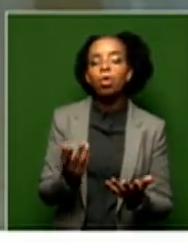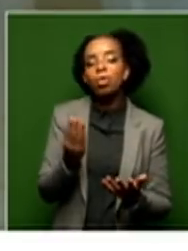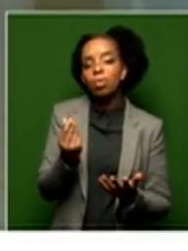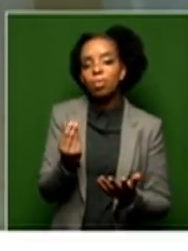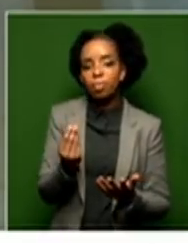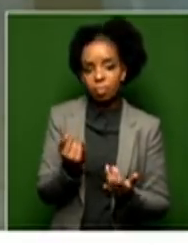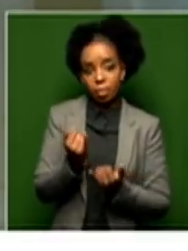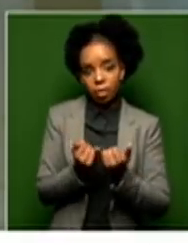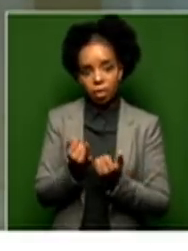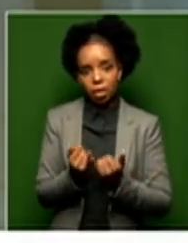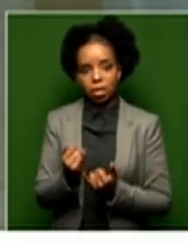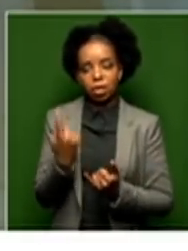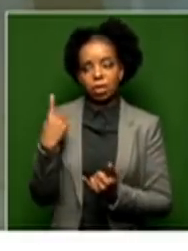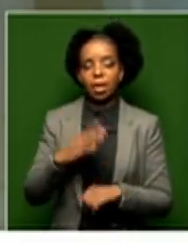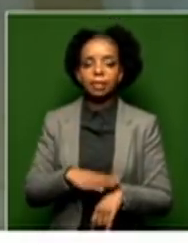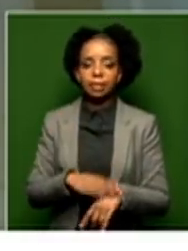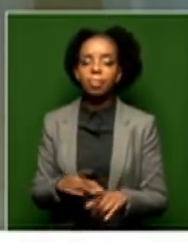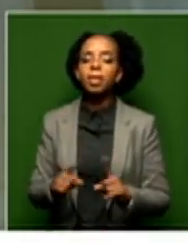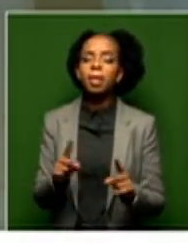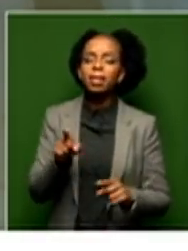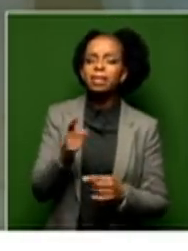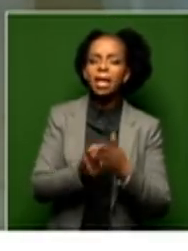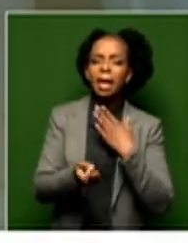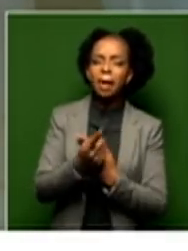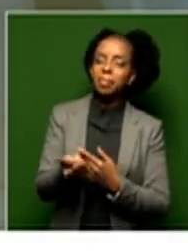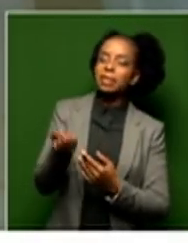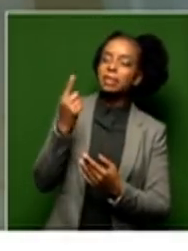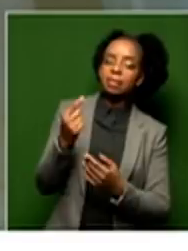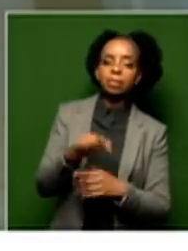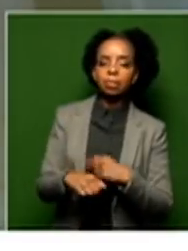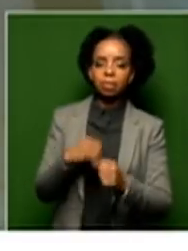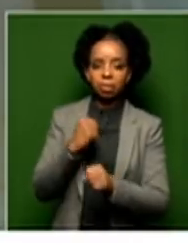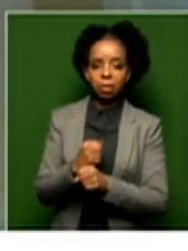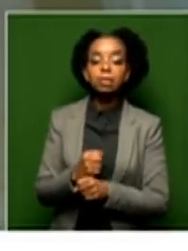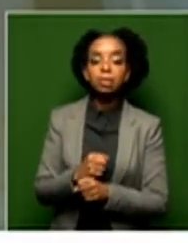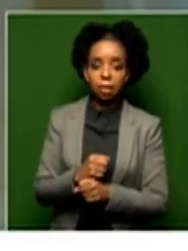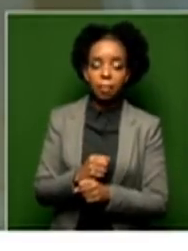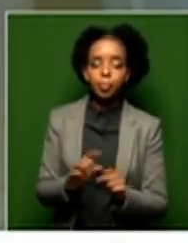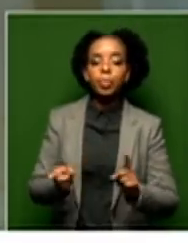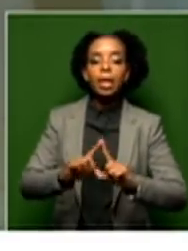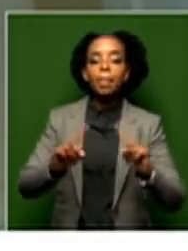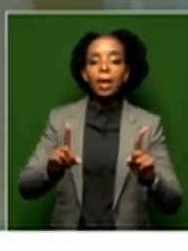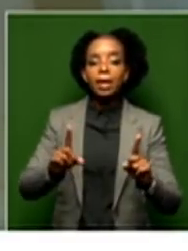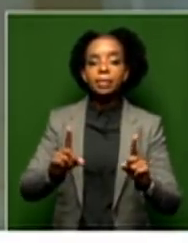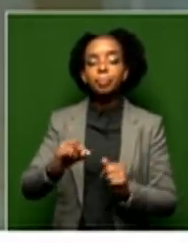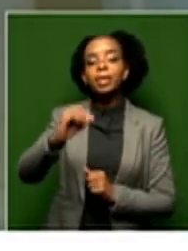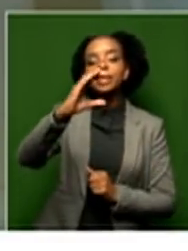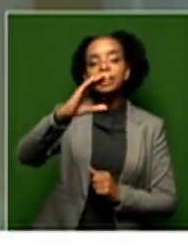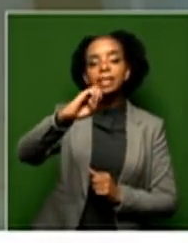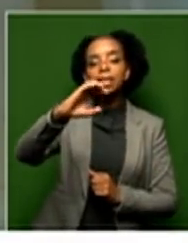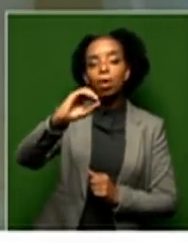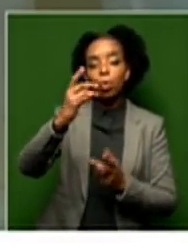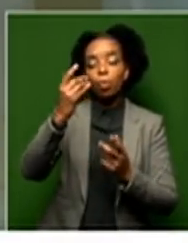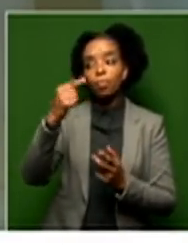construction took place many years ago at prices on those dates. But what the CEO of Eskom is